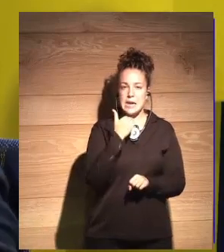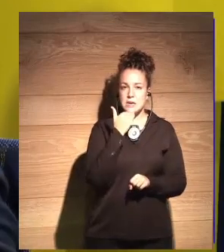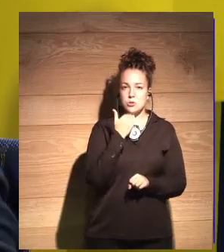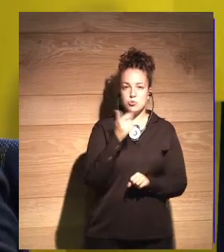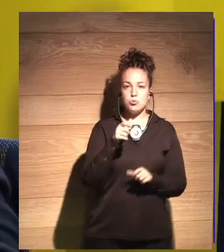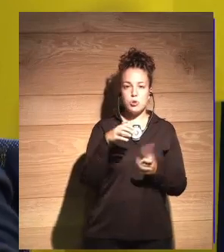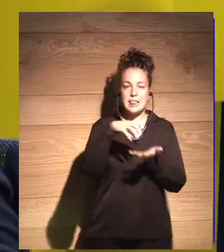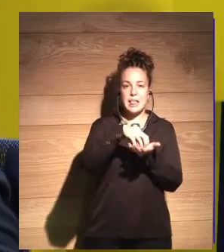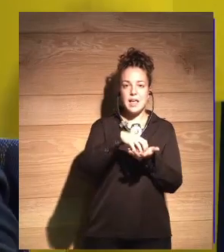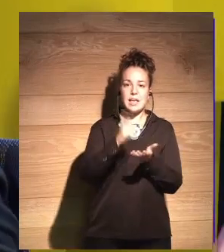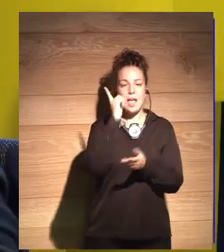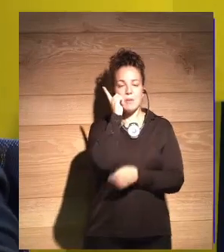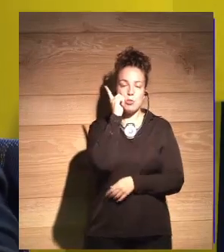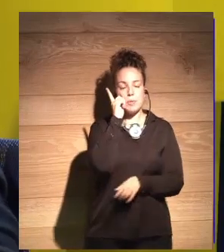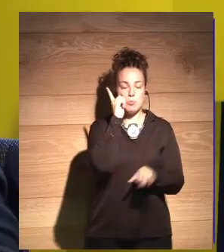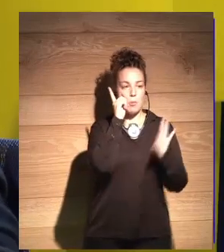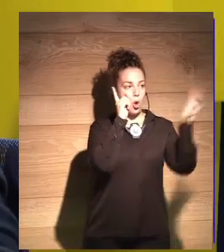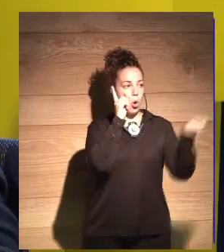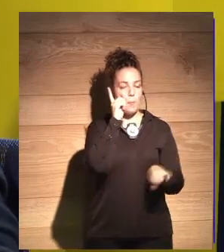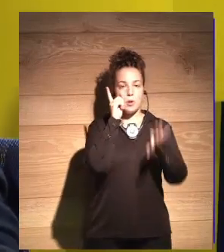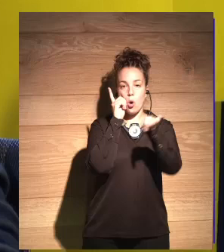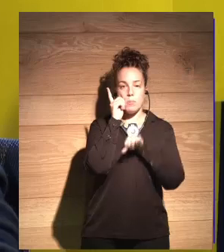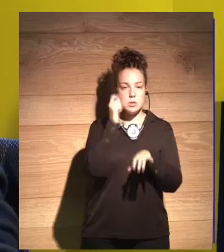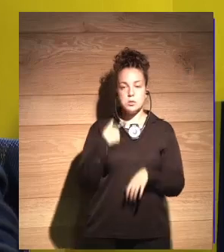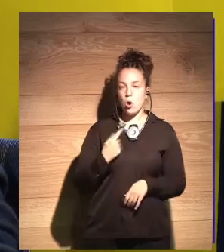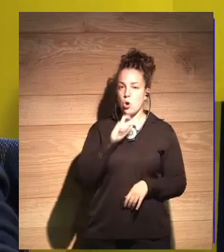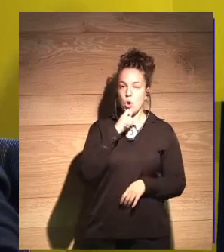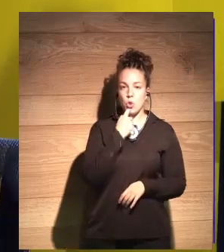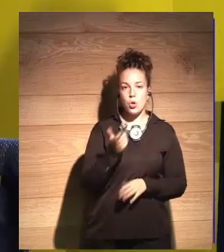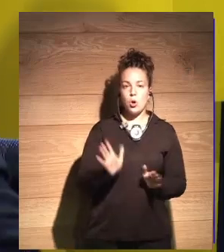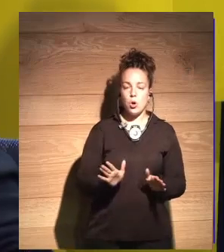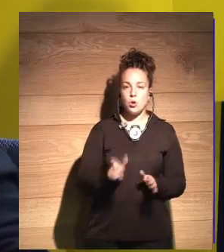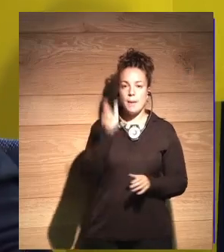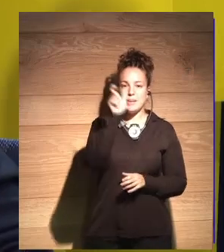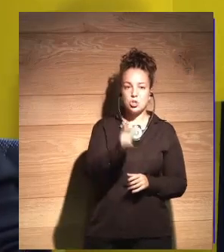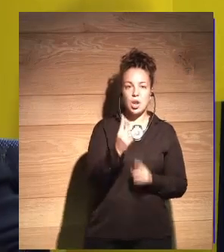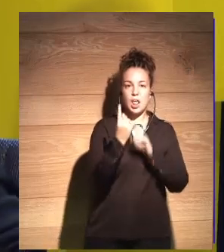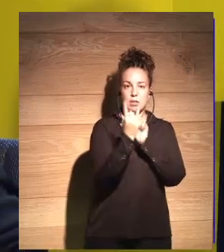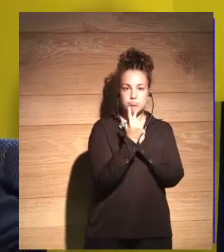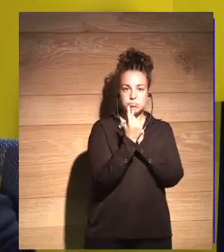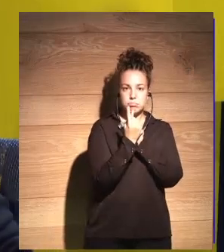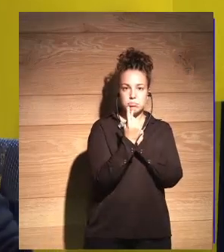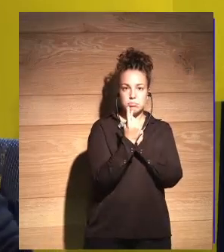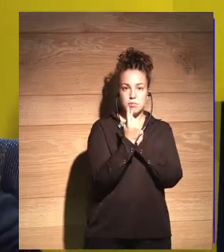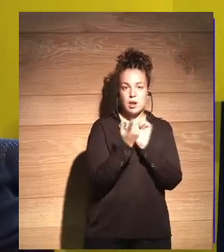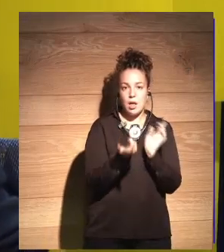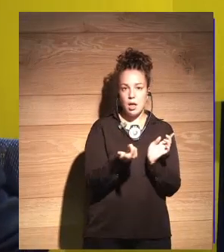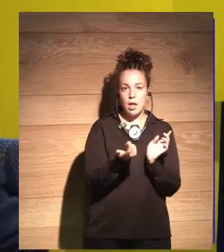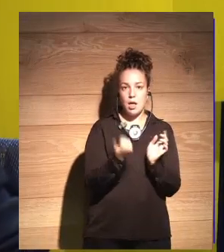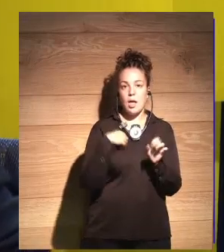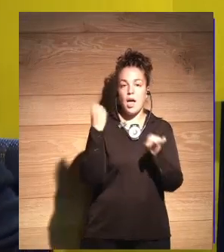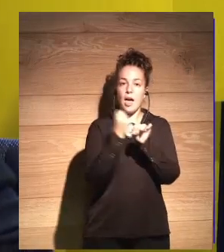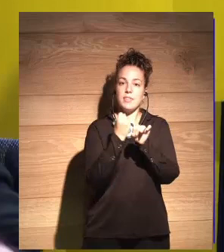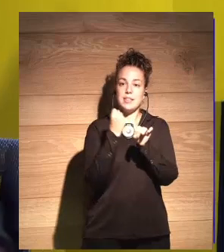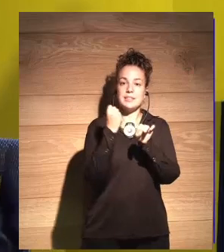the person is, it's like there is a human being in front of you doing a job. Can you put it down for 8